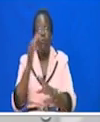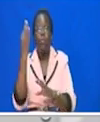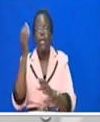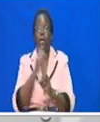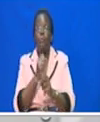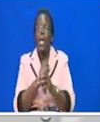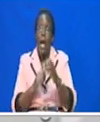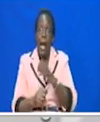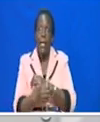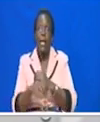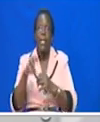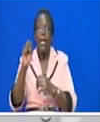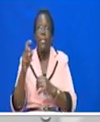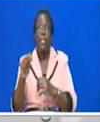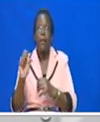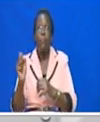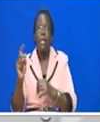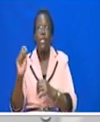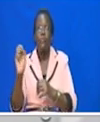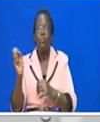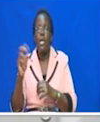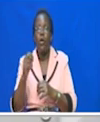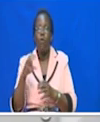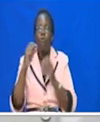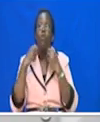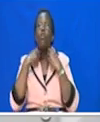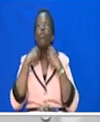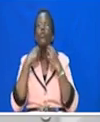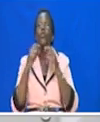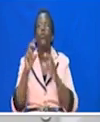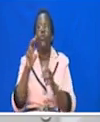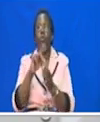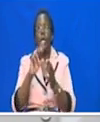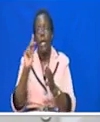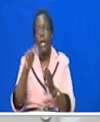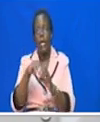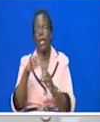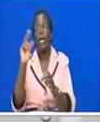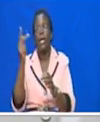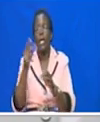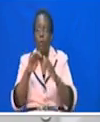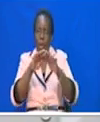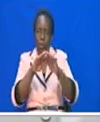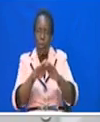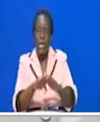the establishment of colonial rule in Kenya. And we are narrowing down to